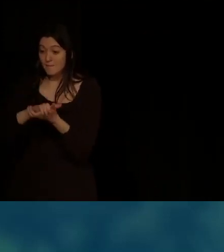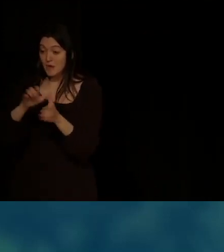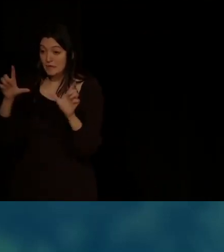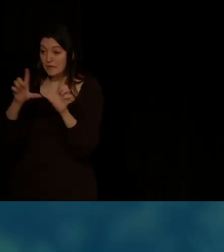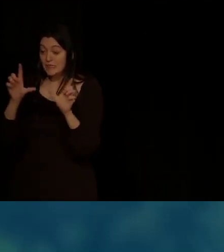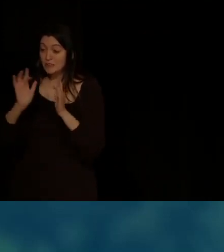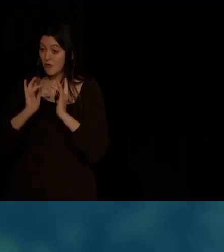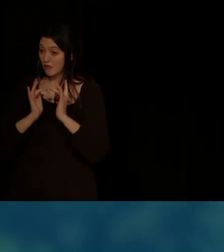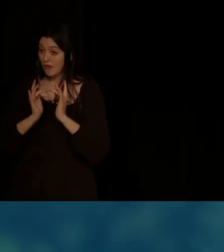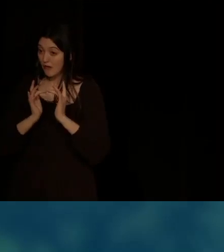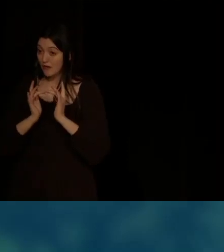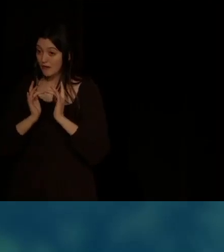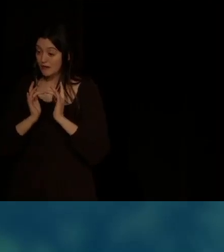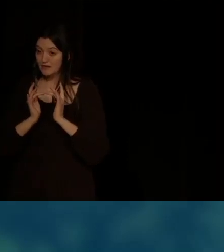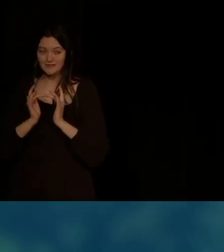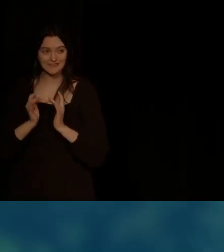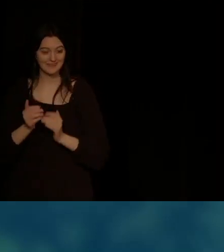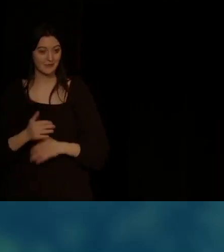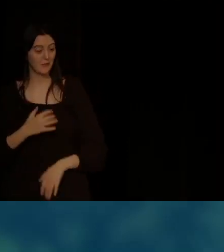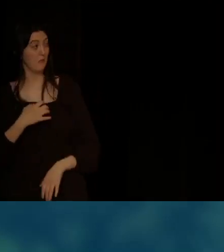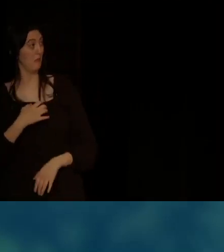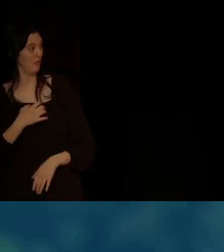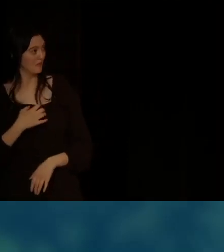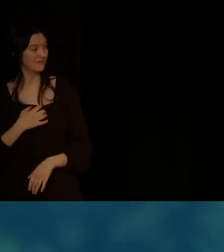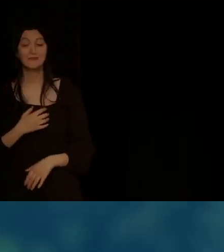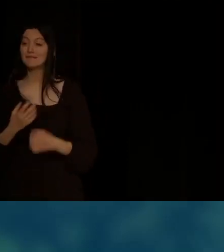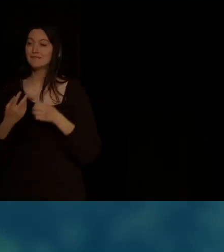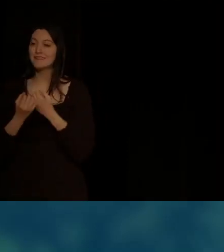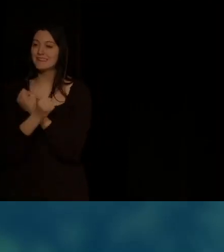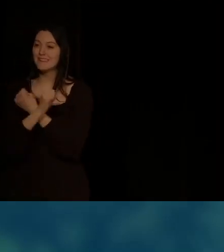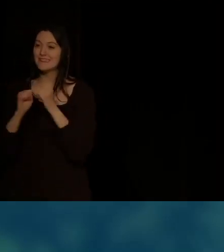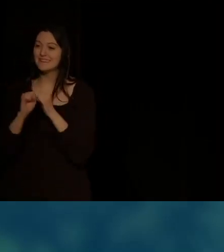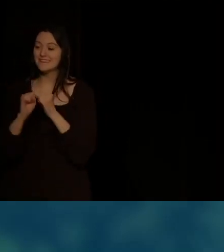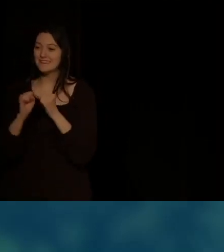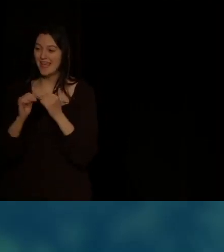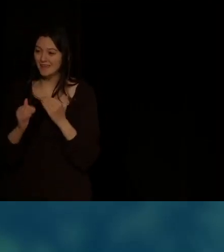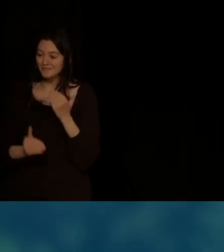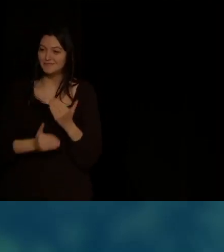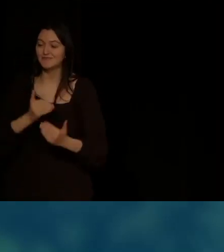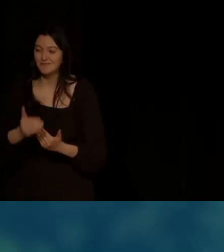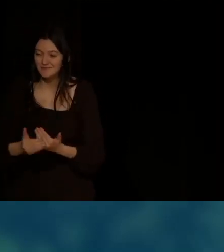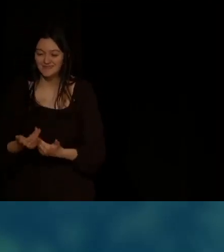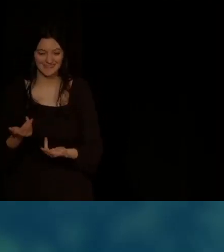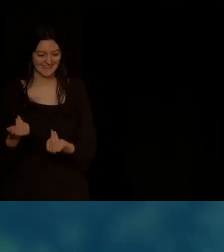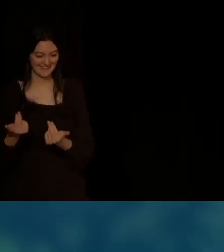online. That's saving a step on the way to saying I do,